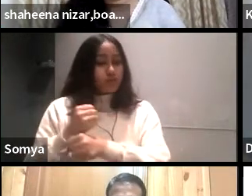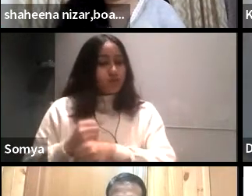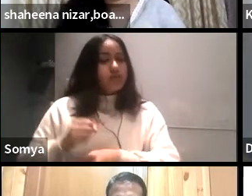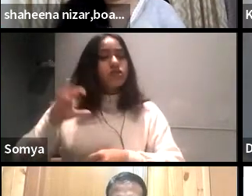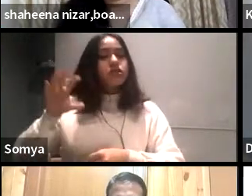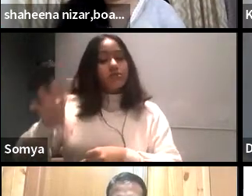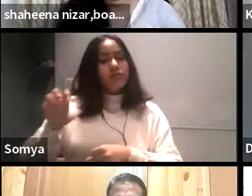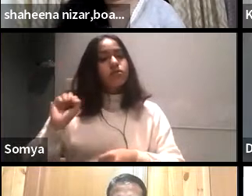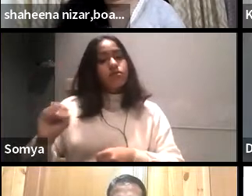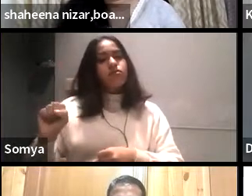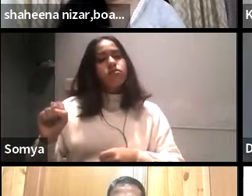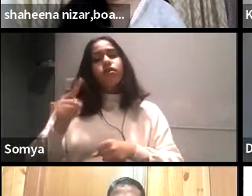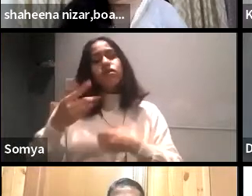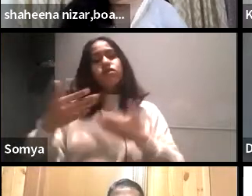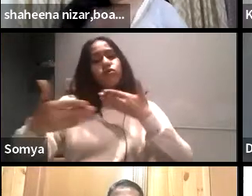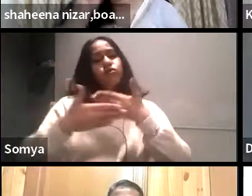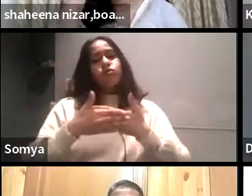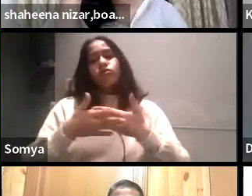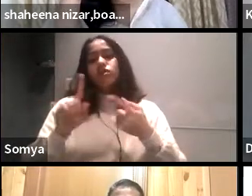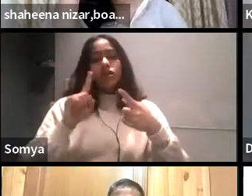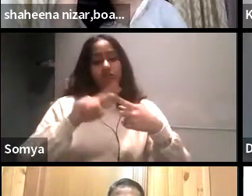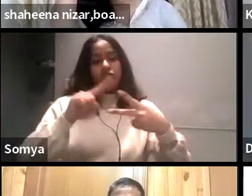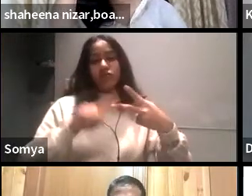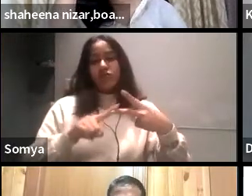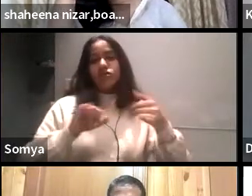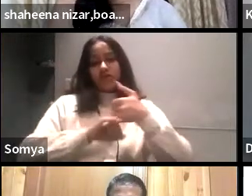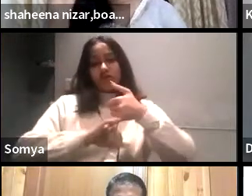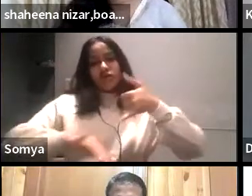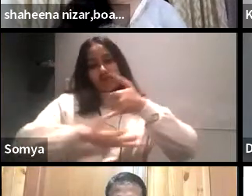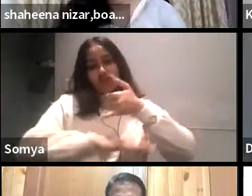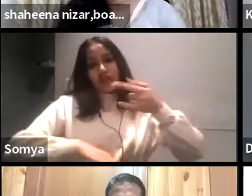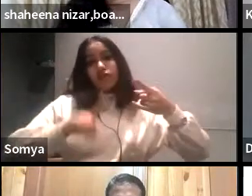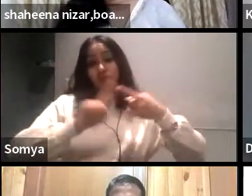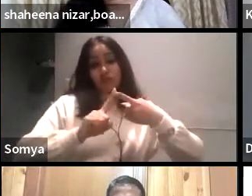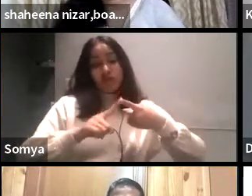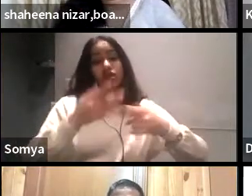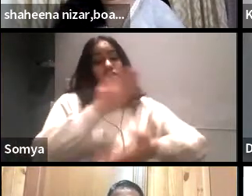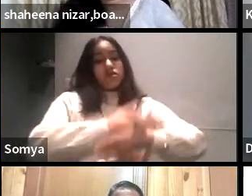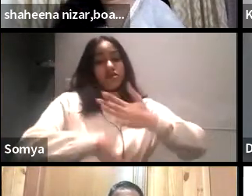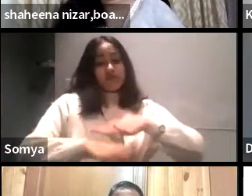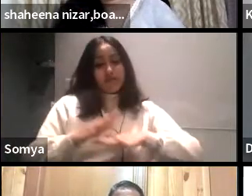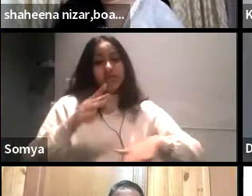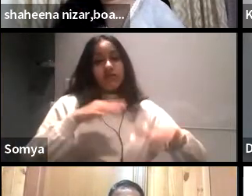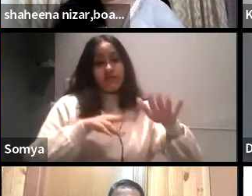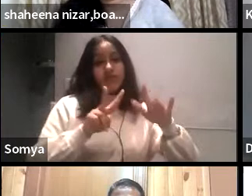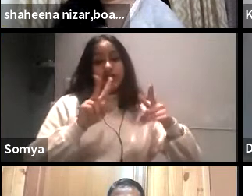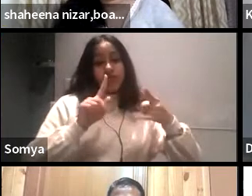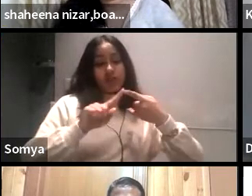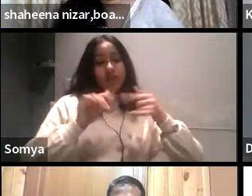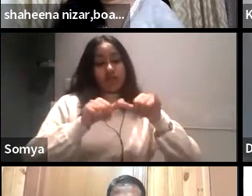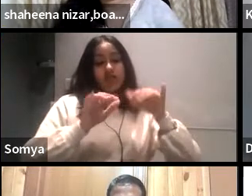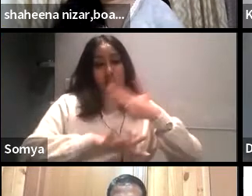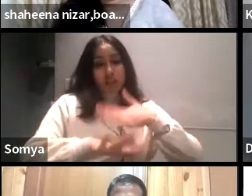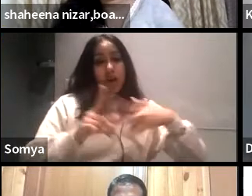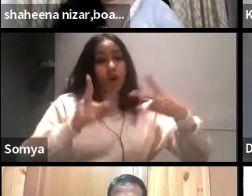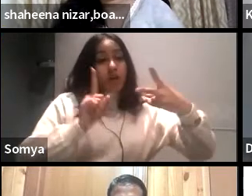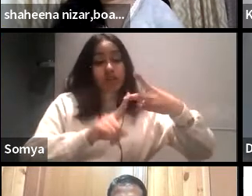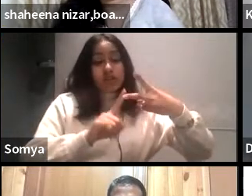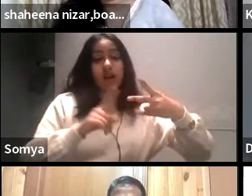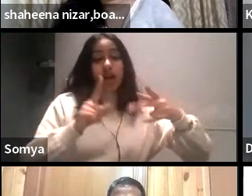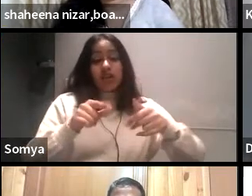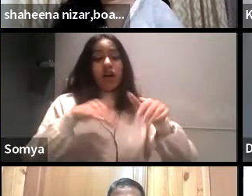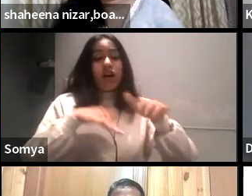are working closely with two big societies here, which are called Disability Wales and Wales Council for Voluntary